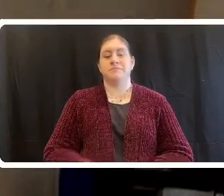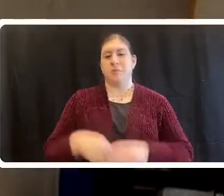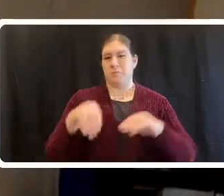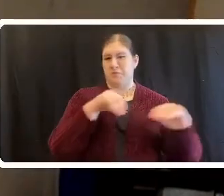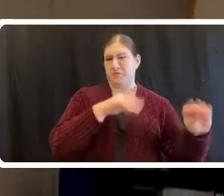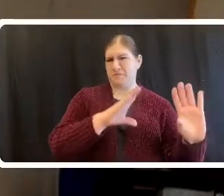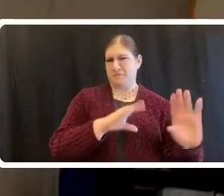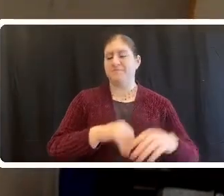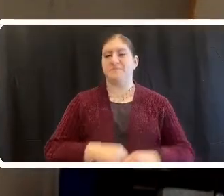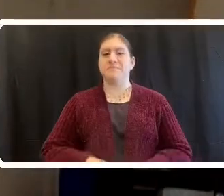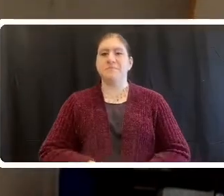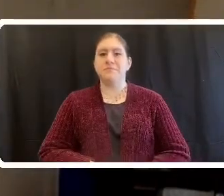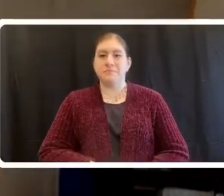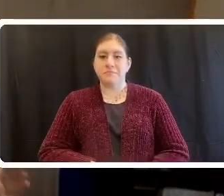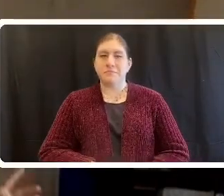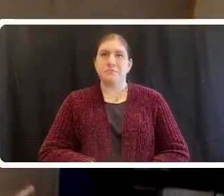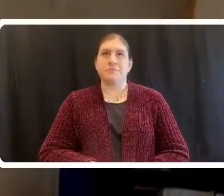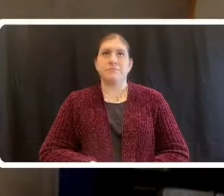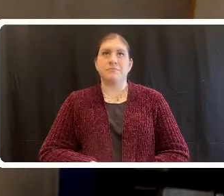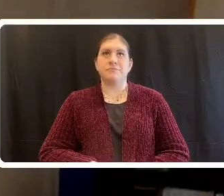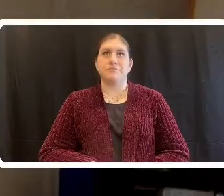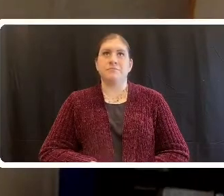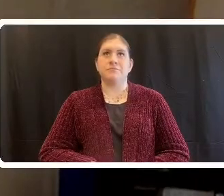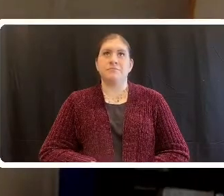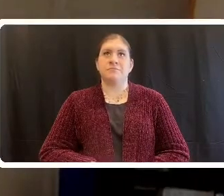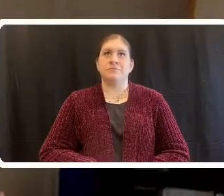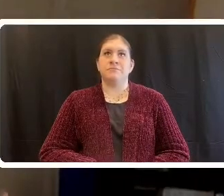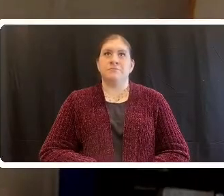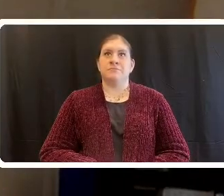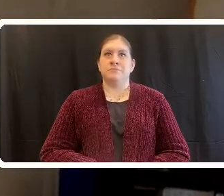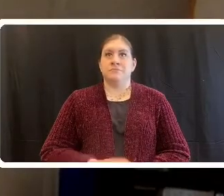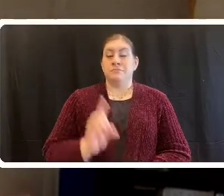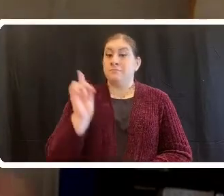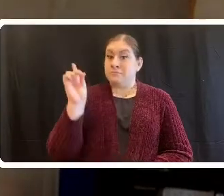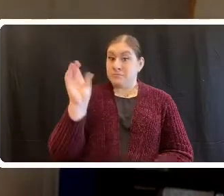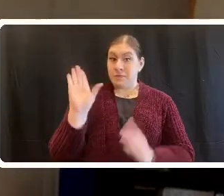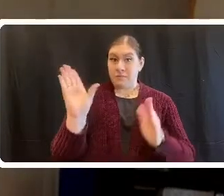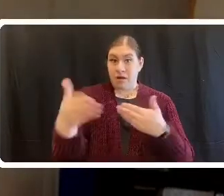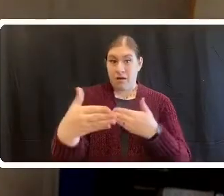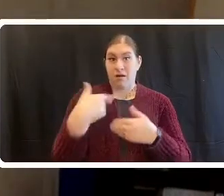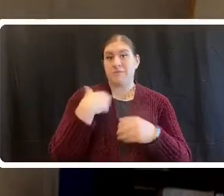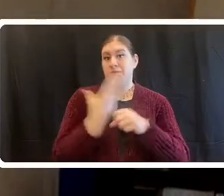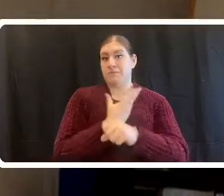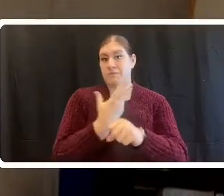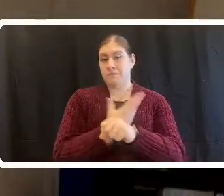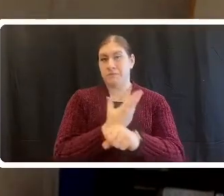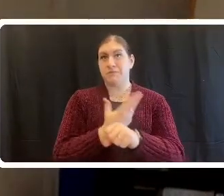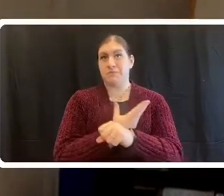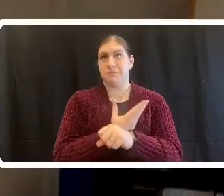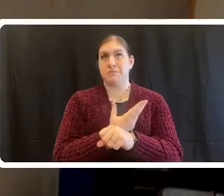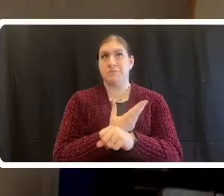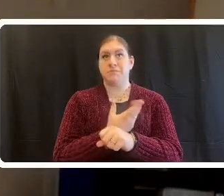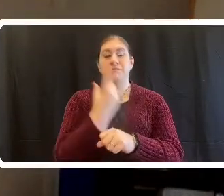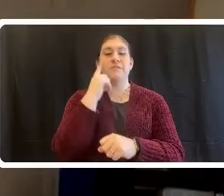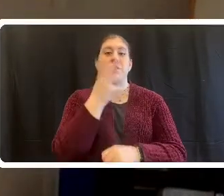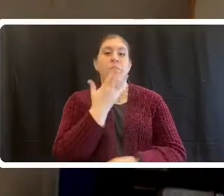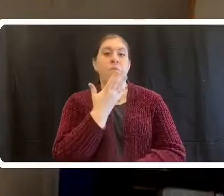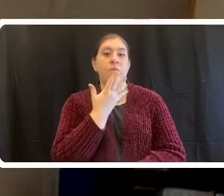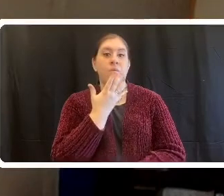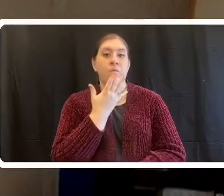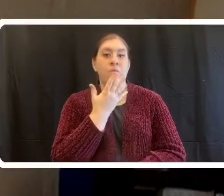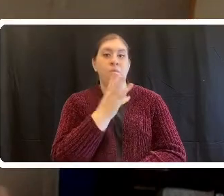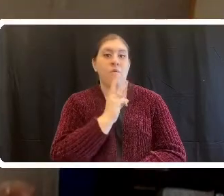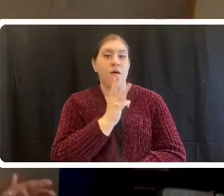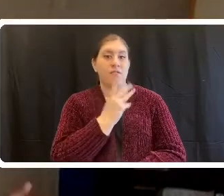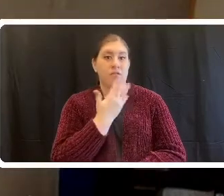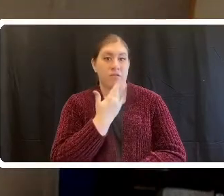bit. Yeah. Um, this is a box that I use for my watercolors, all